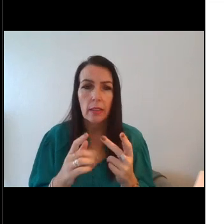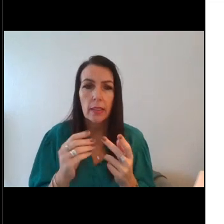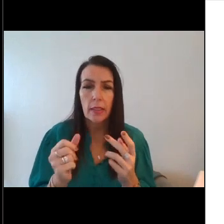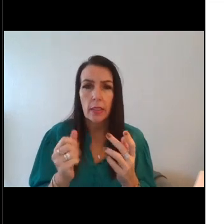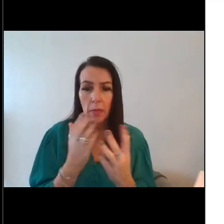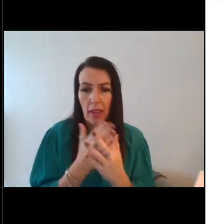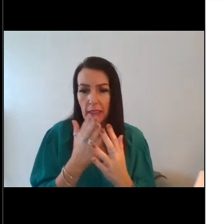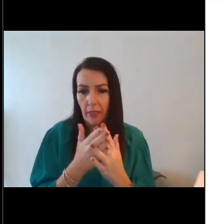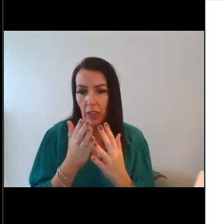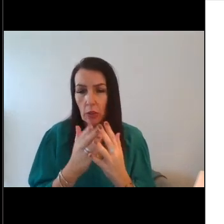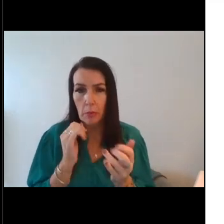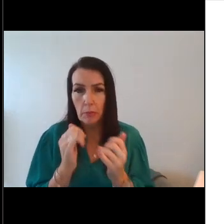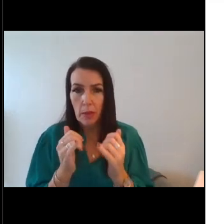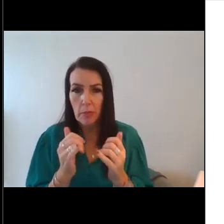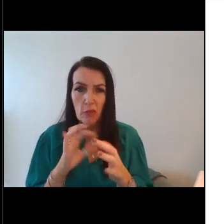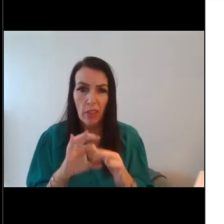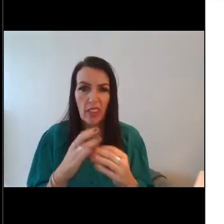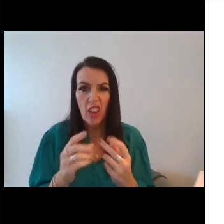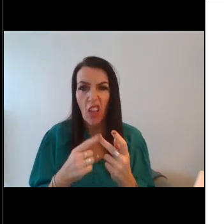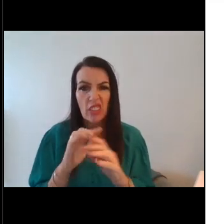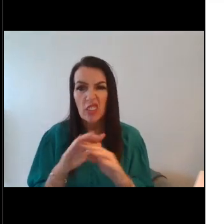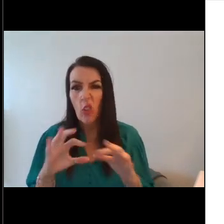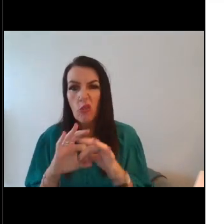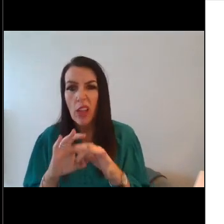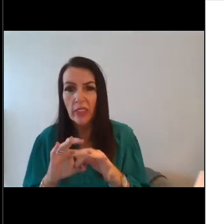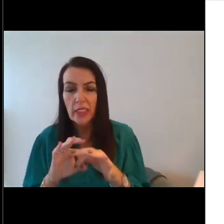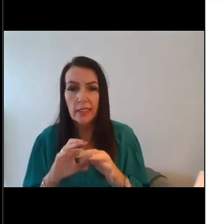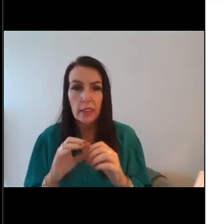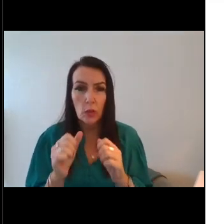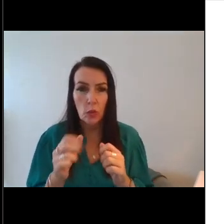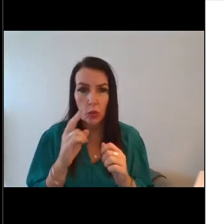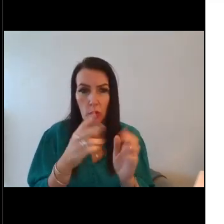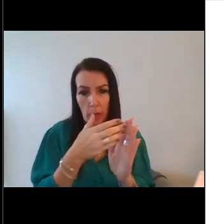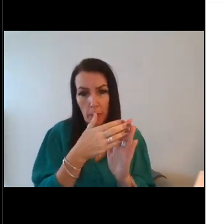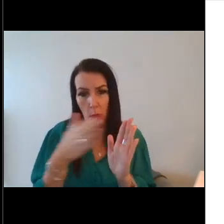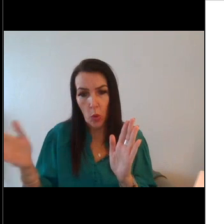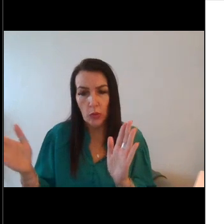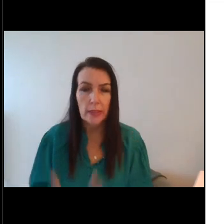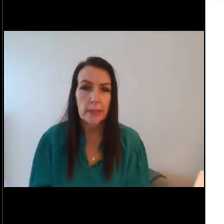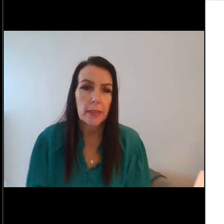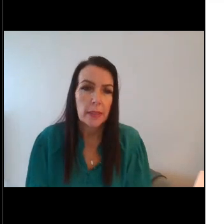may be more or less relevant. So it was good to kind of cast a broad net in this case.